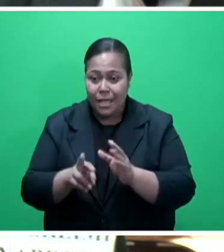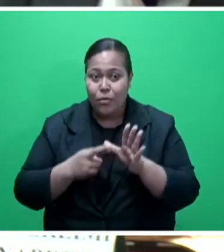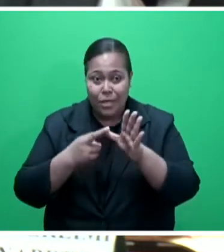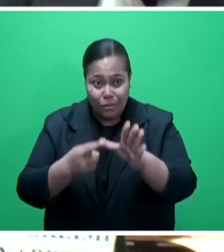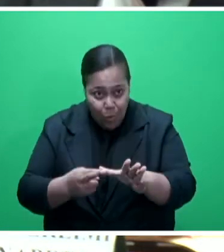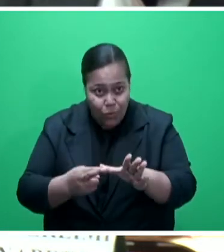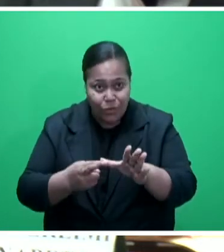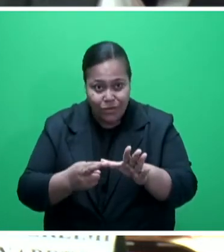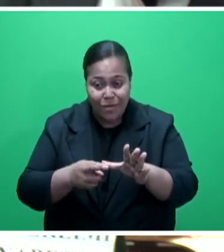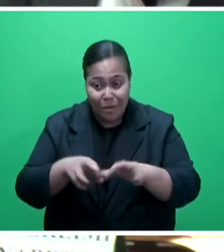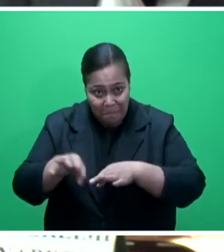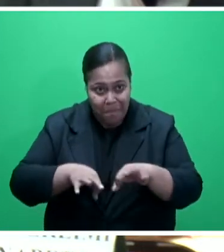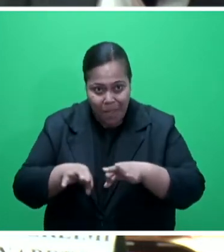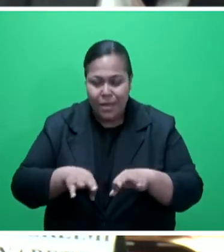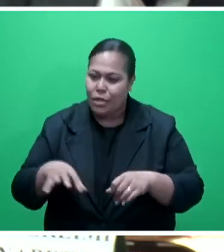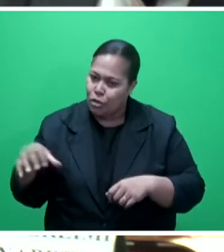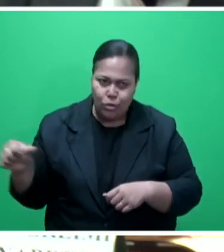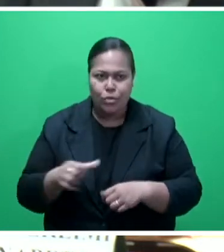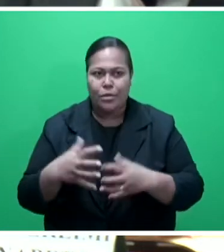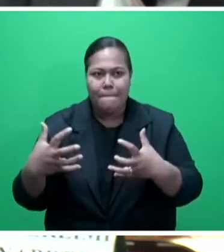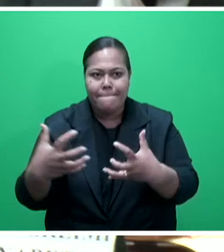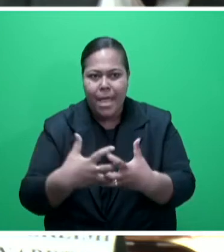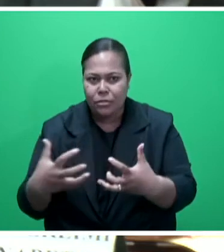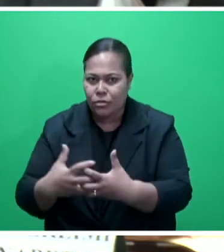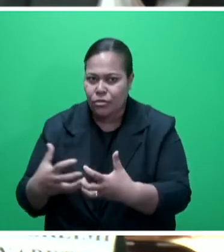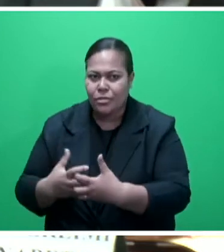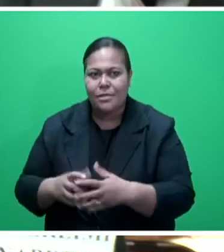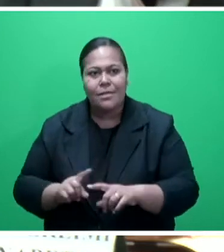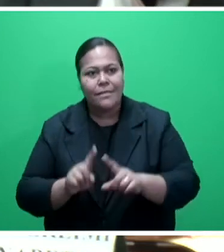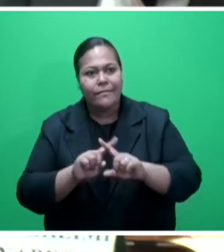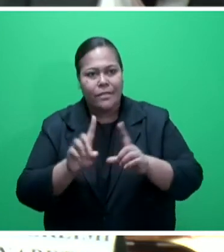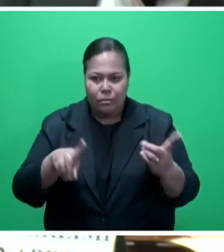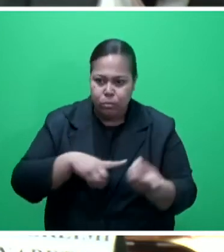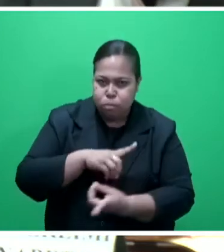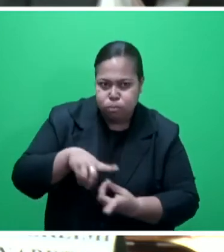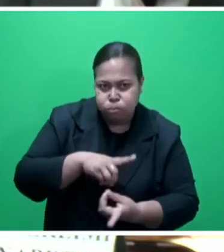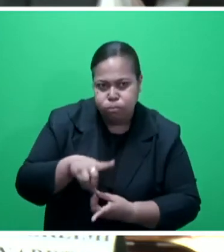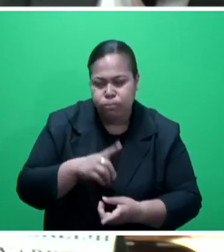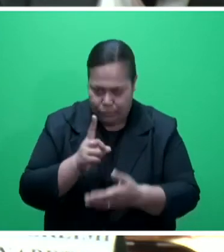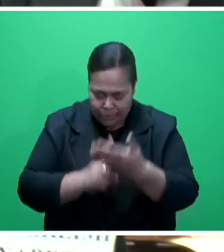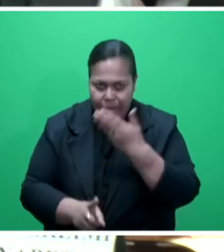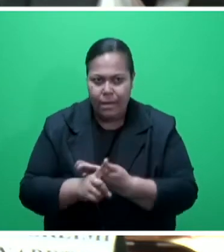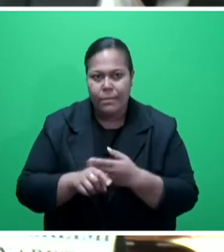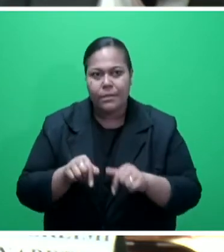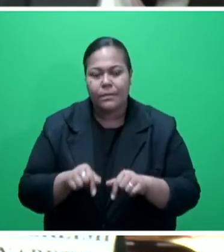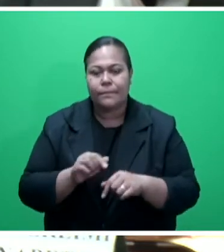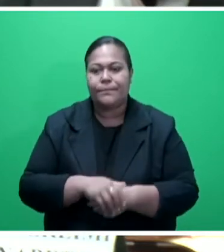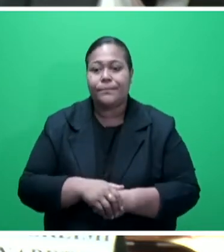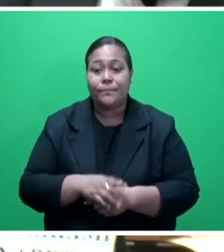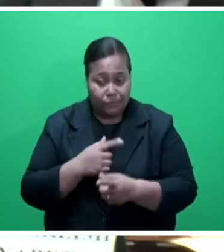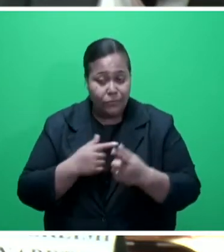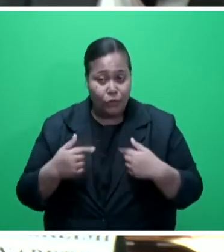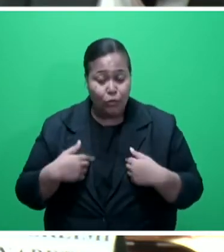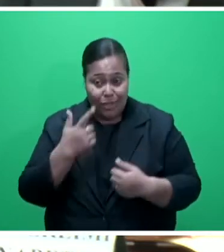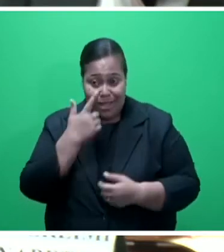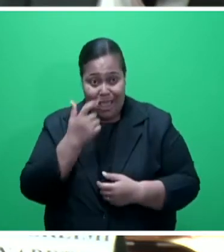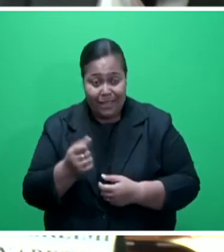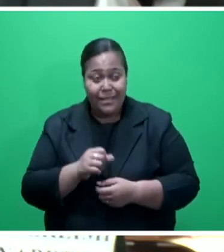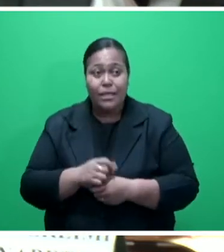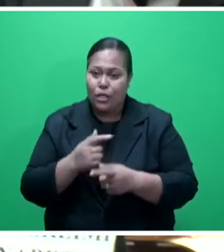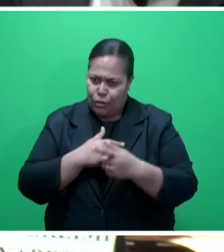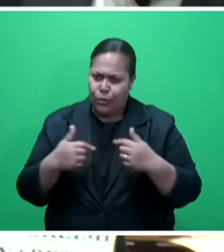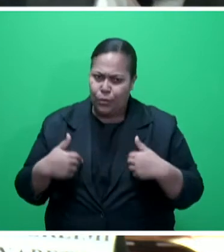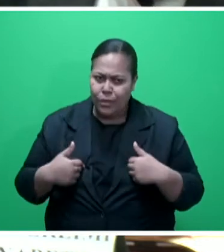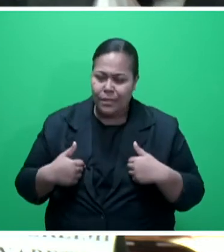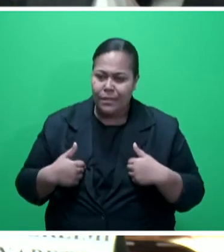are robust and flexible enough to successfully tackle the increasing complex hazards that we now face. We are fortunate thus far to have been